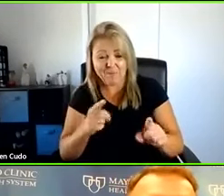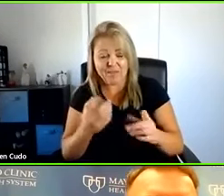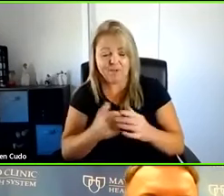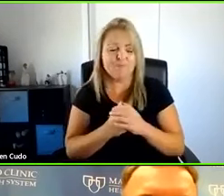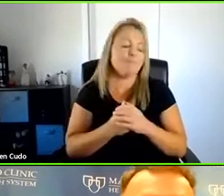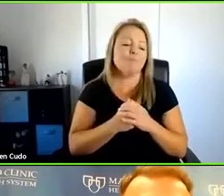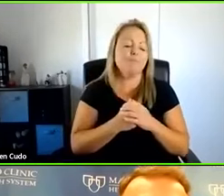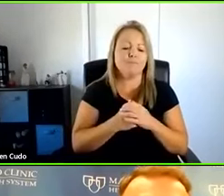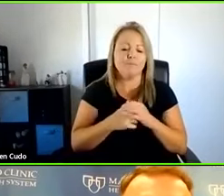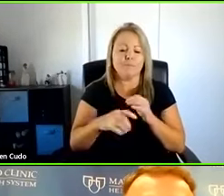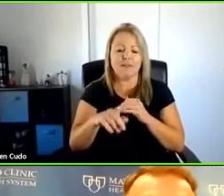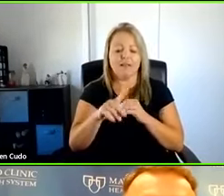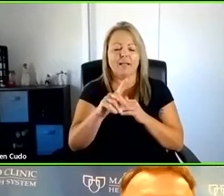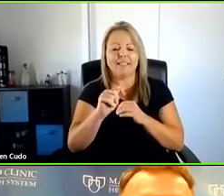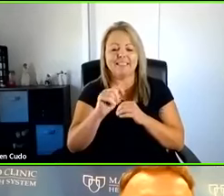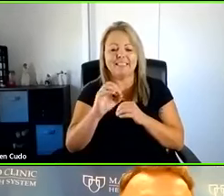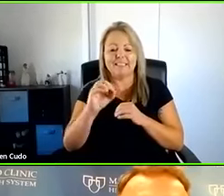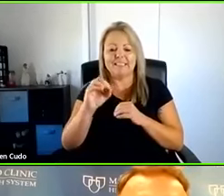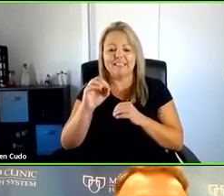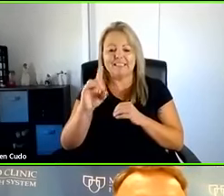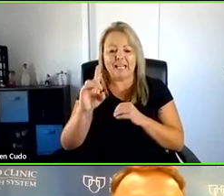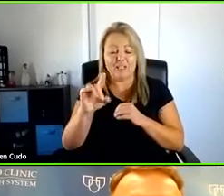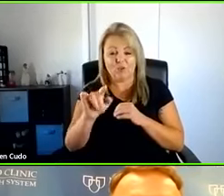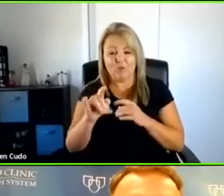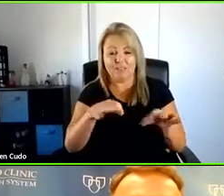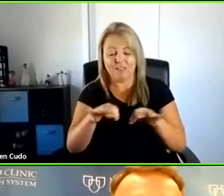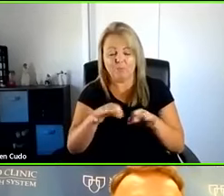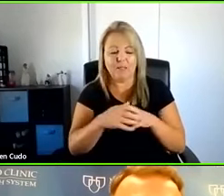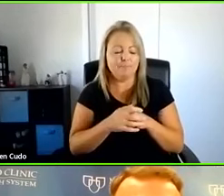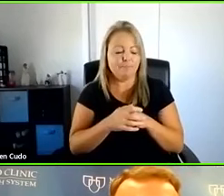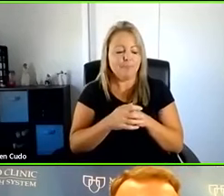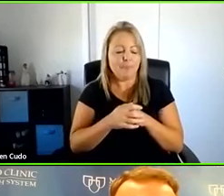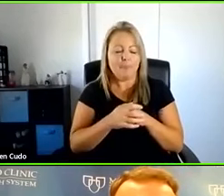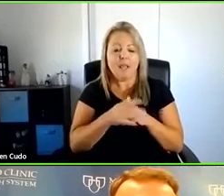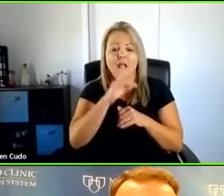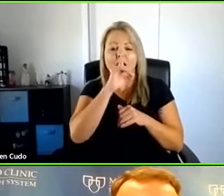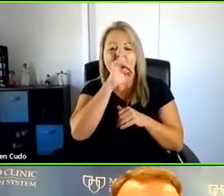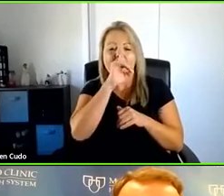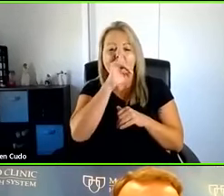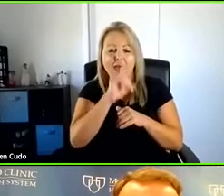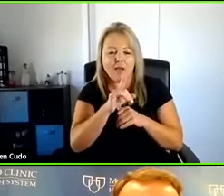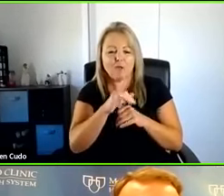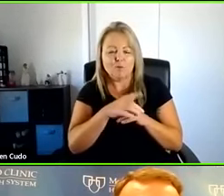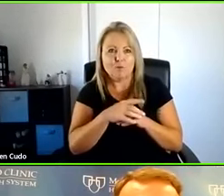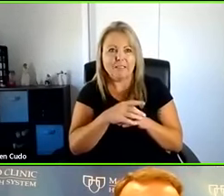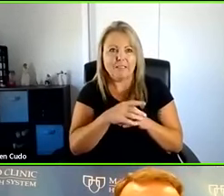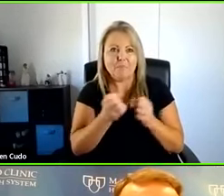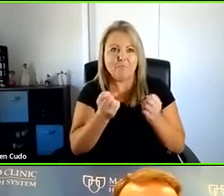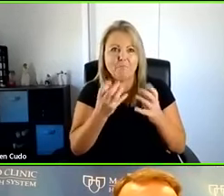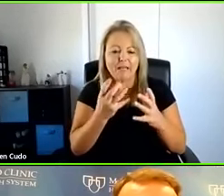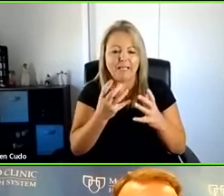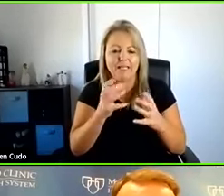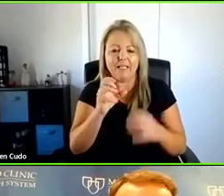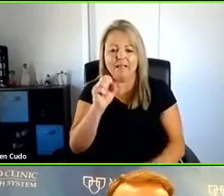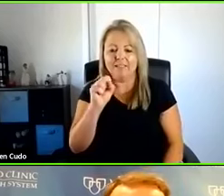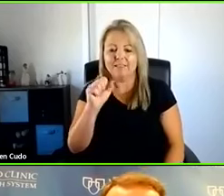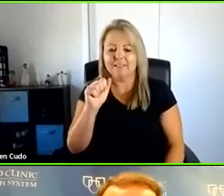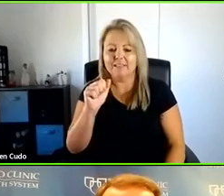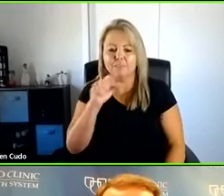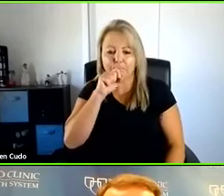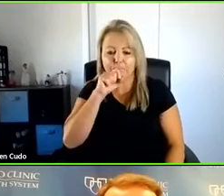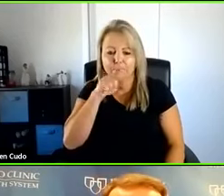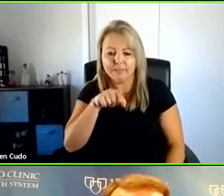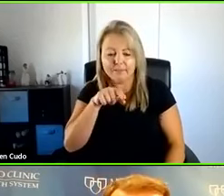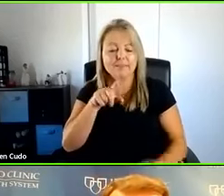Maybe Todd, you could take that one. Yeah, well, so there's actually been a number of saliva tests. So there's one that's been in the